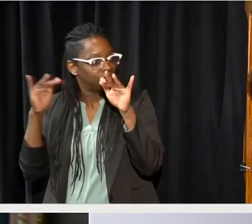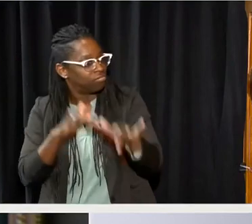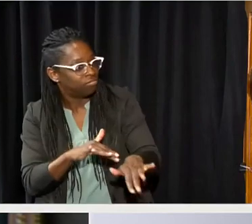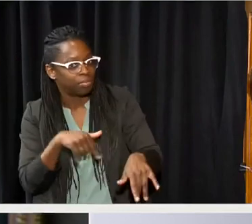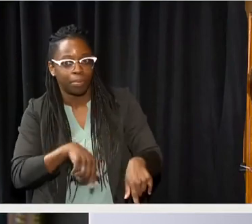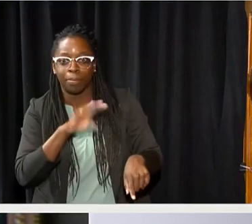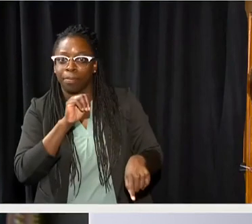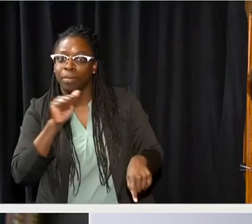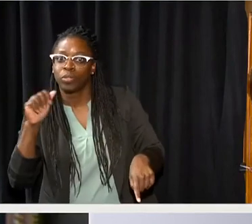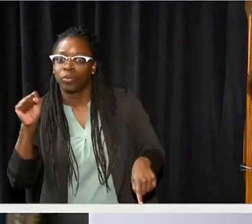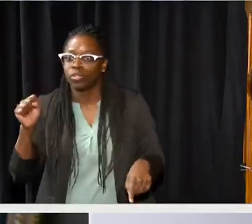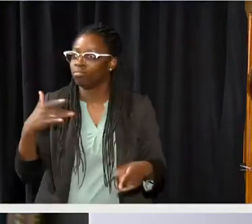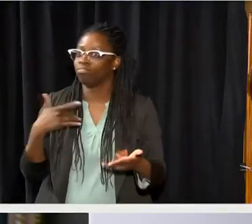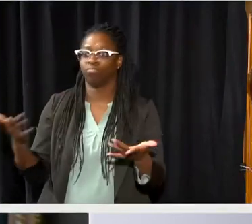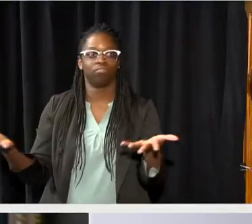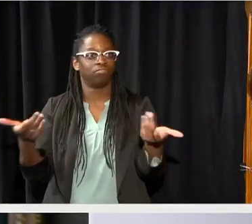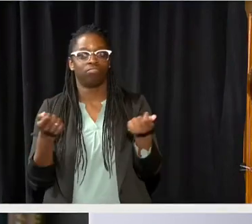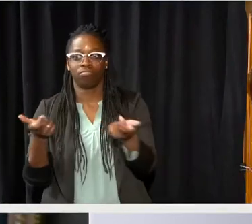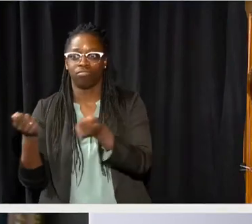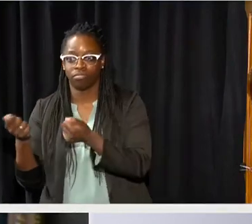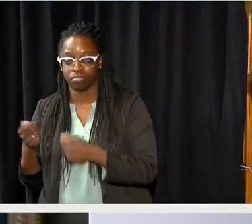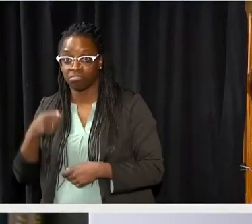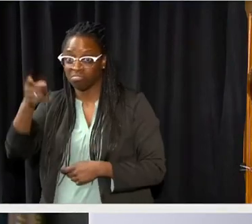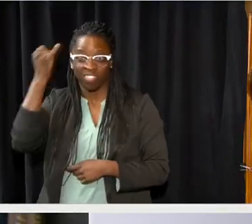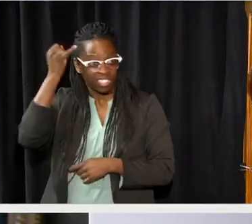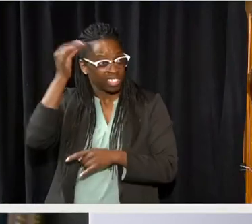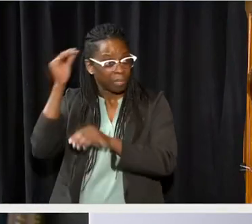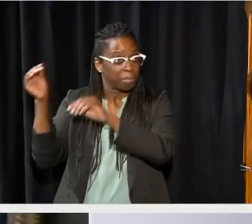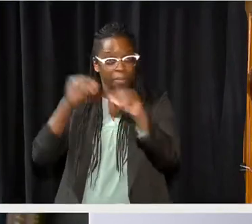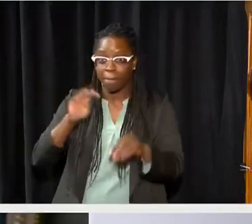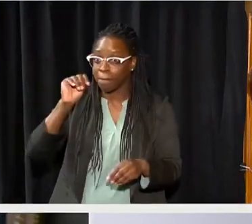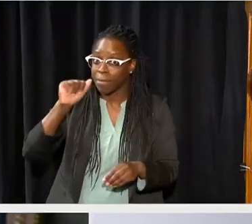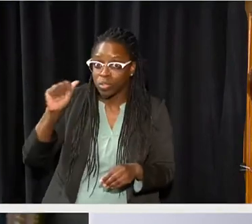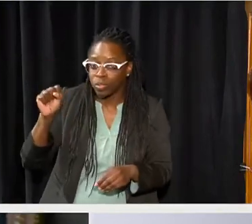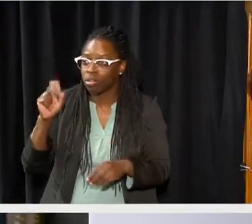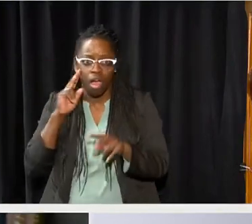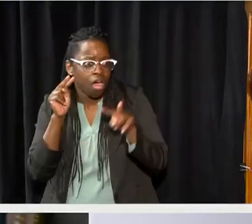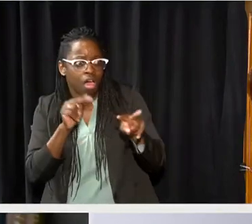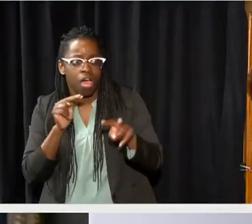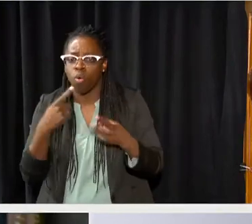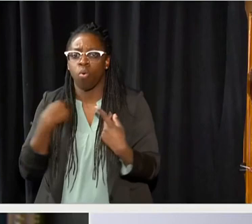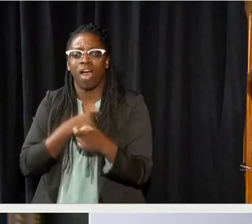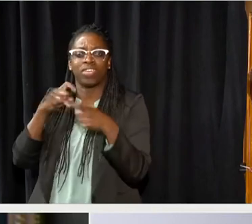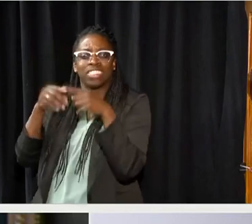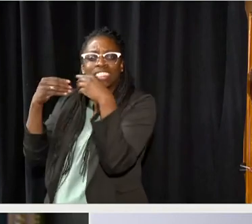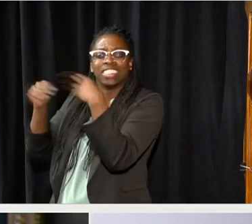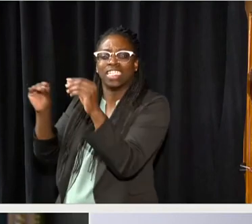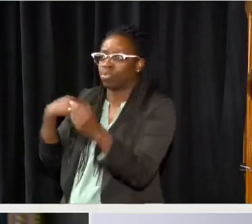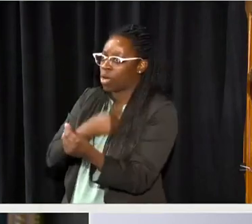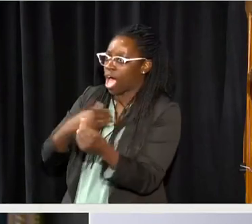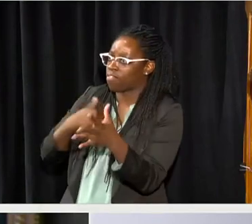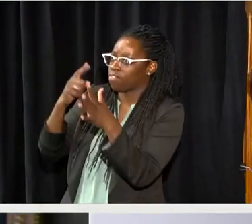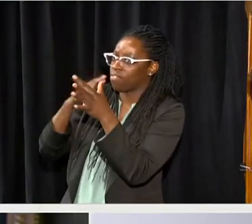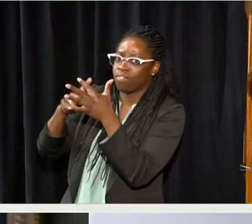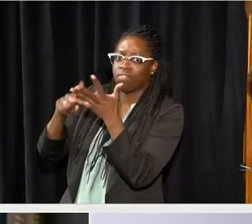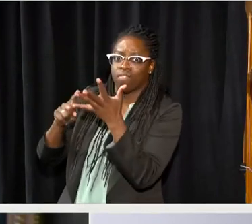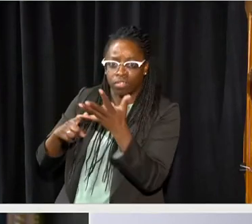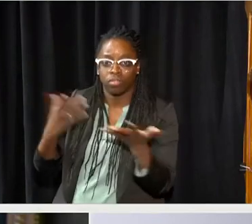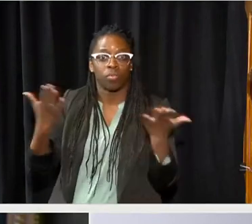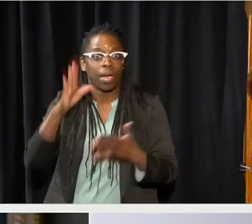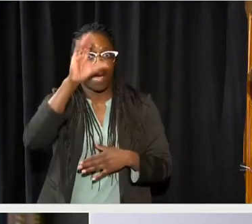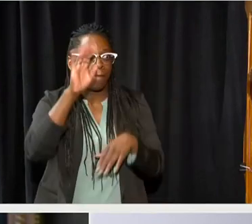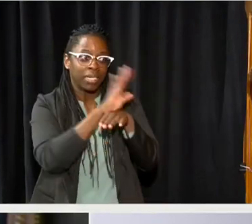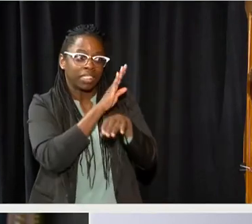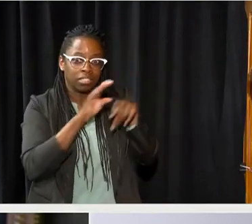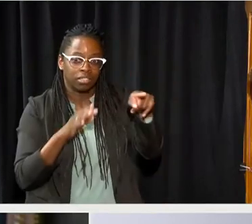I want employees to look at our state and get excited. I want businesses, large and small, to grow and thrive.